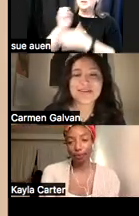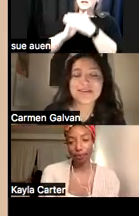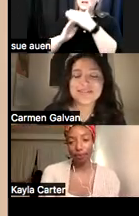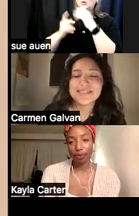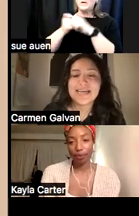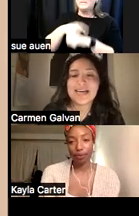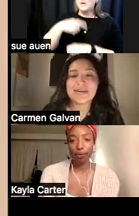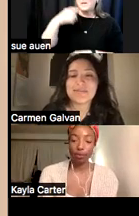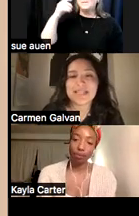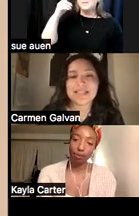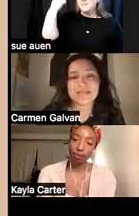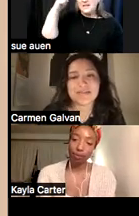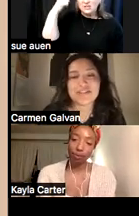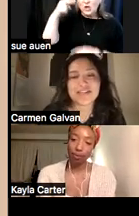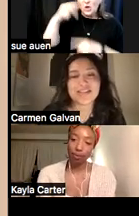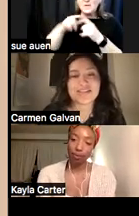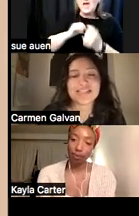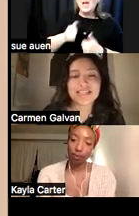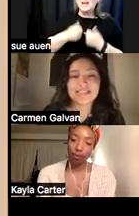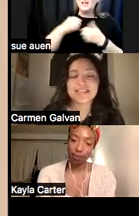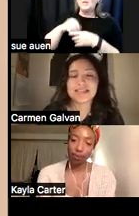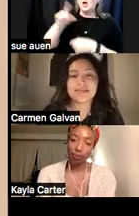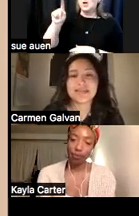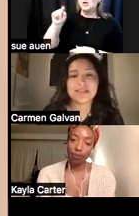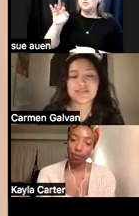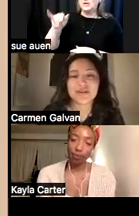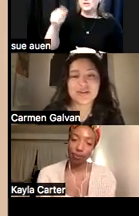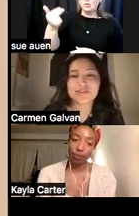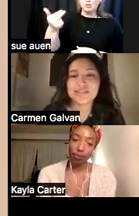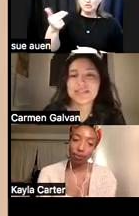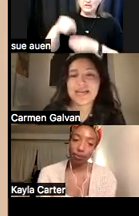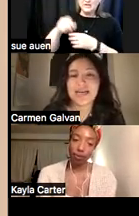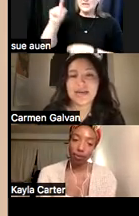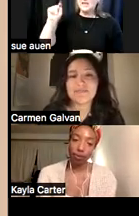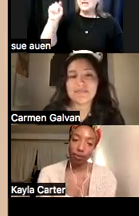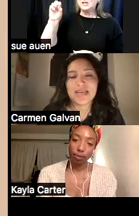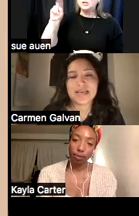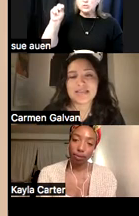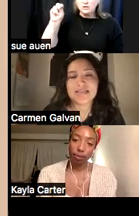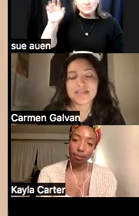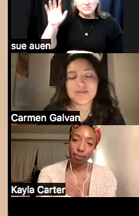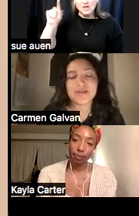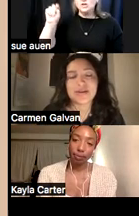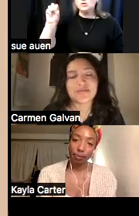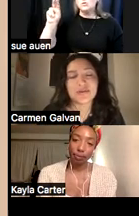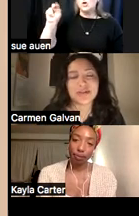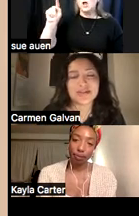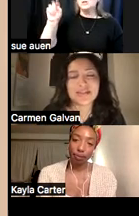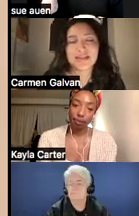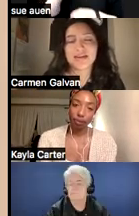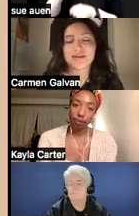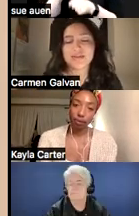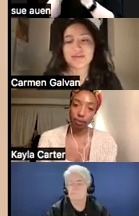Mexico, but I live on Treaty 13 in Toronto. And I do a lot of